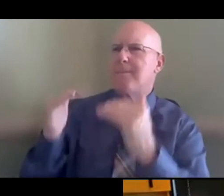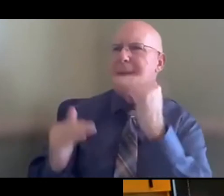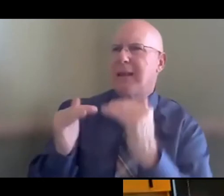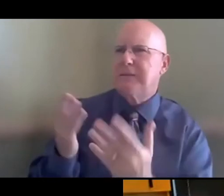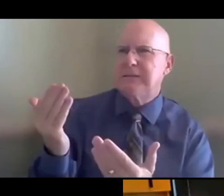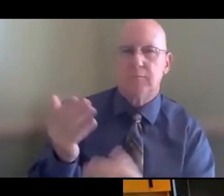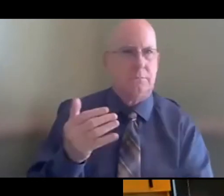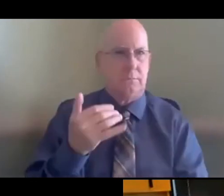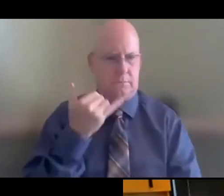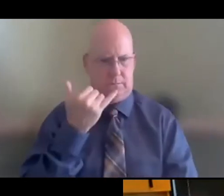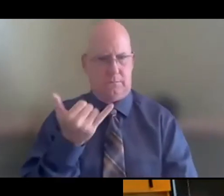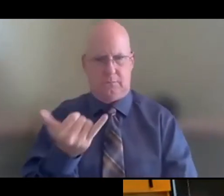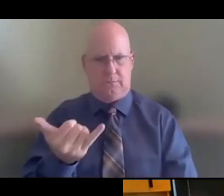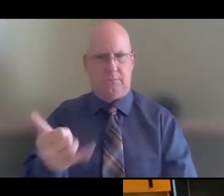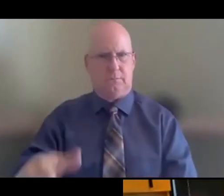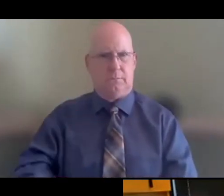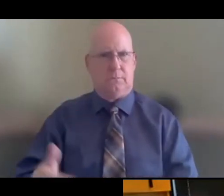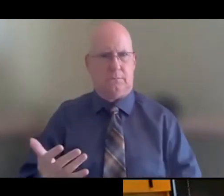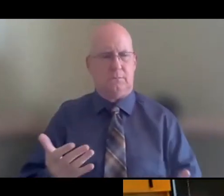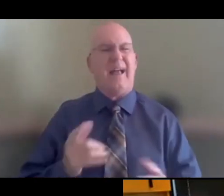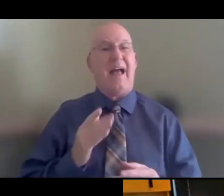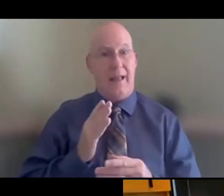that would have to be determined after the person's lifetime.